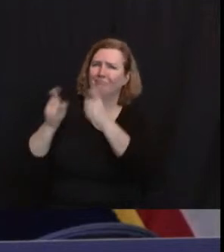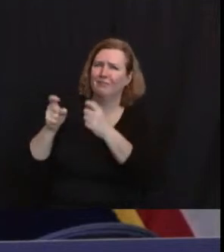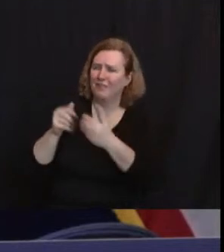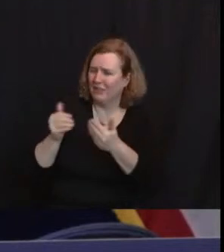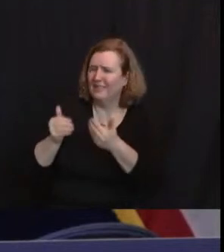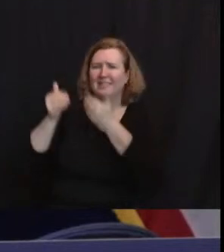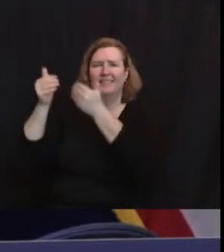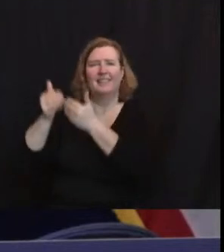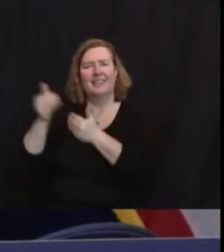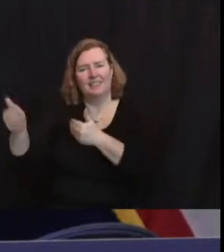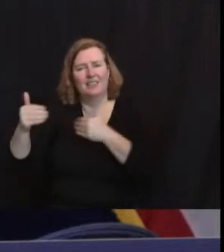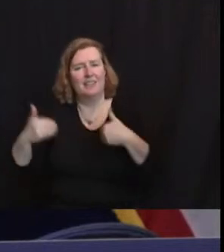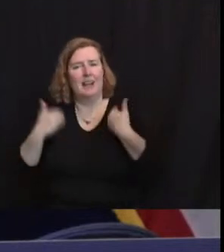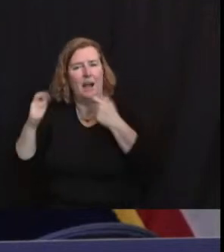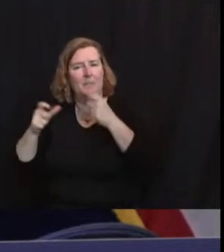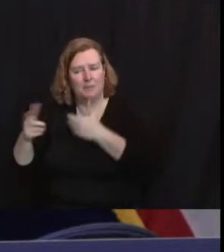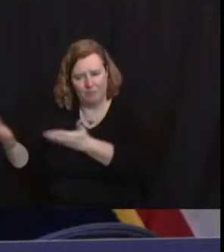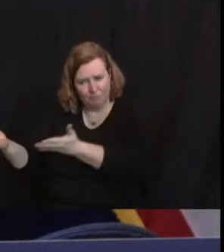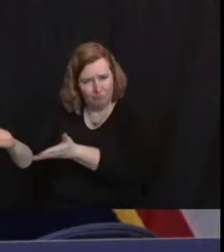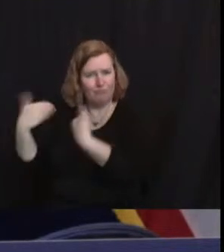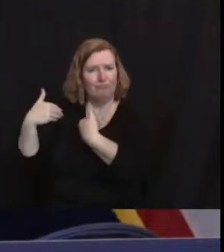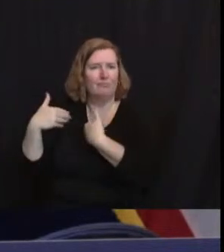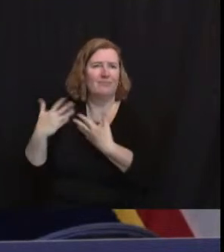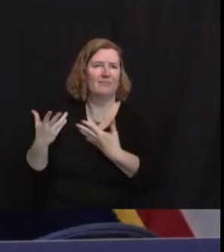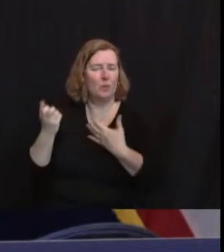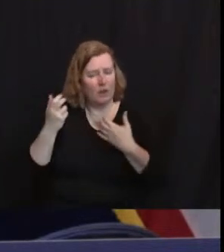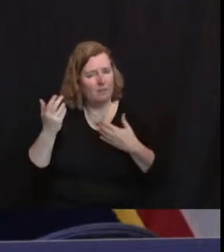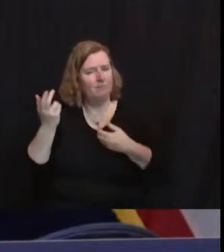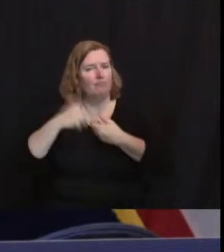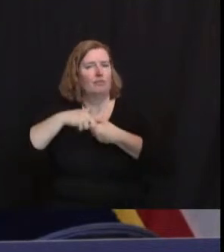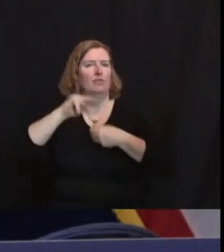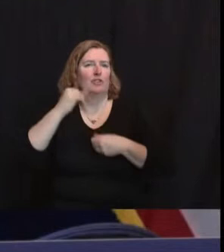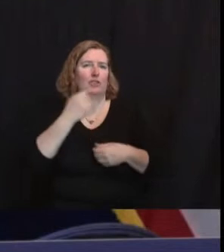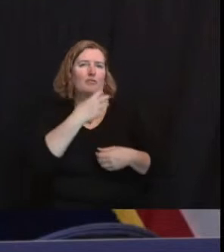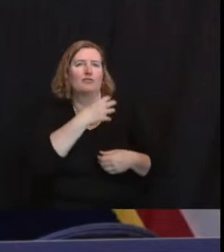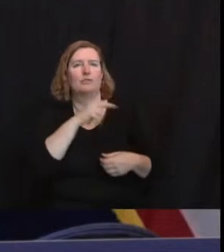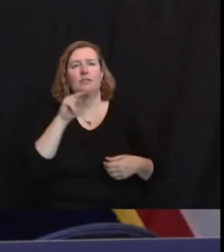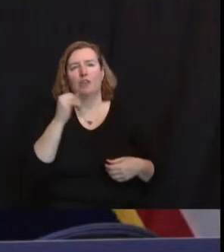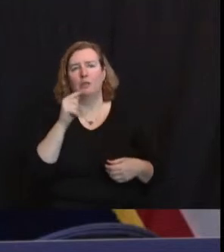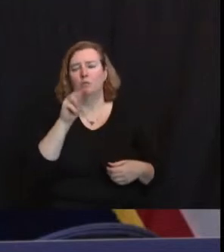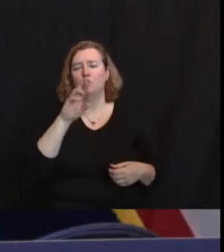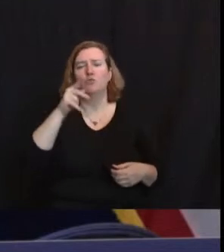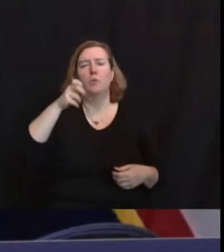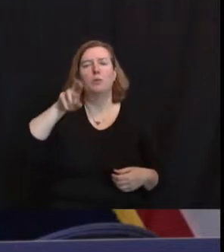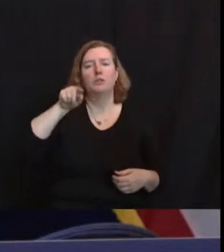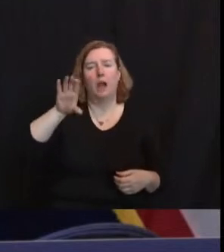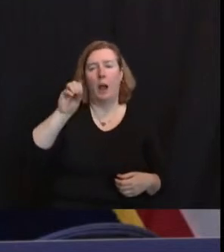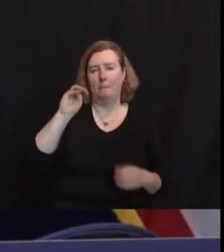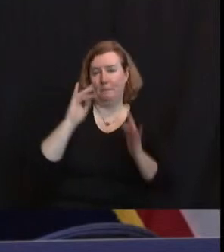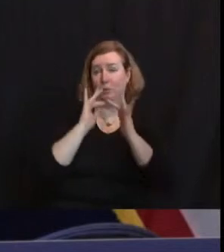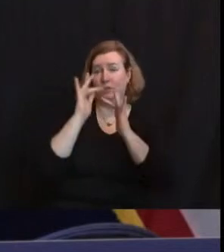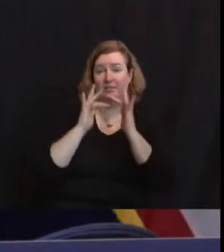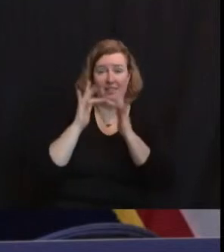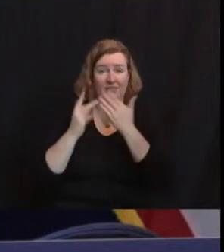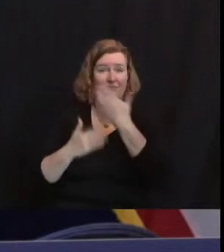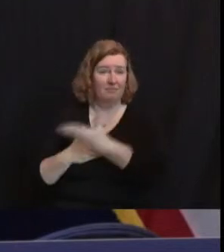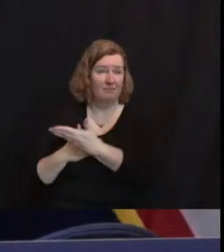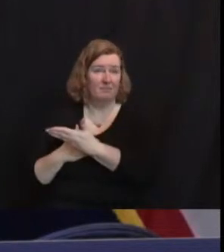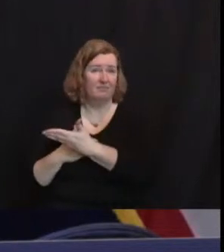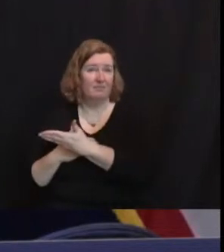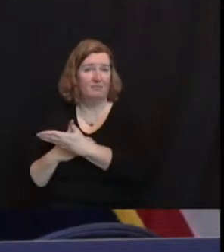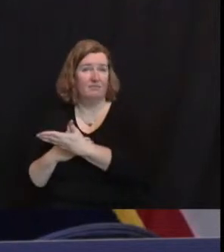Jersey that want to serve our citizens. Again, njtrooper.com. It is a career and a profession that you would